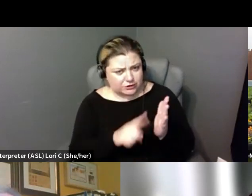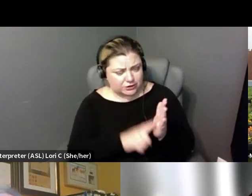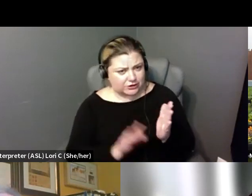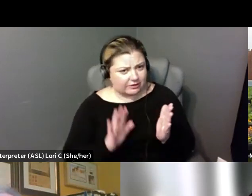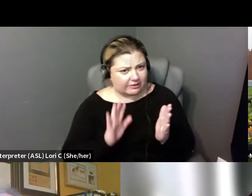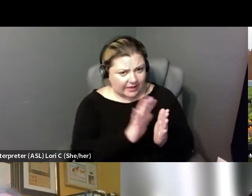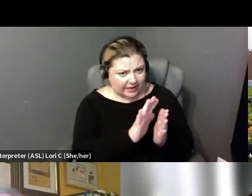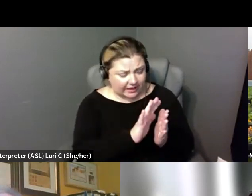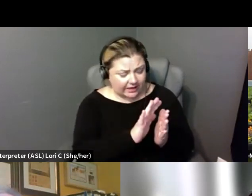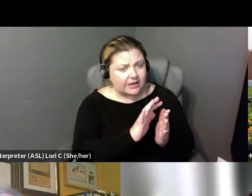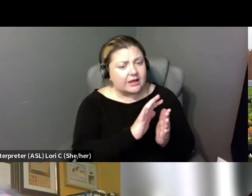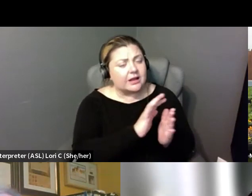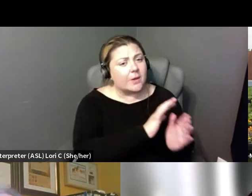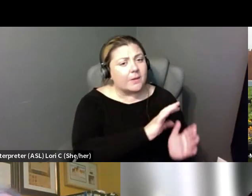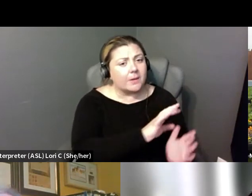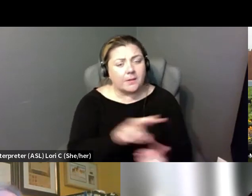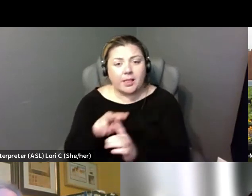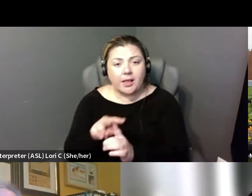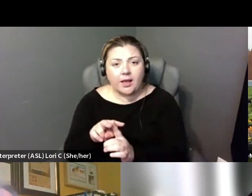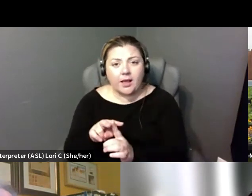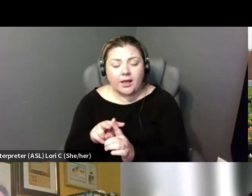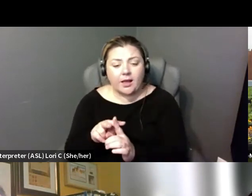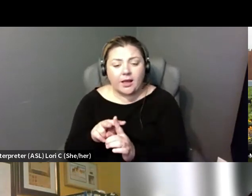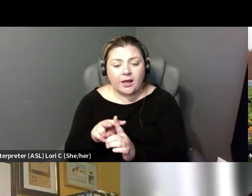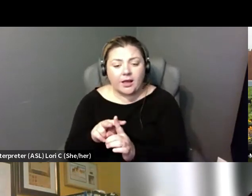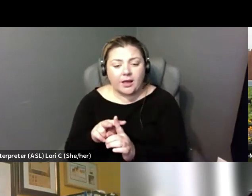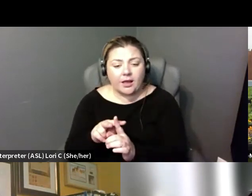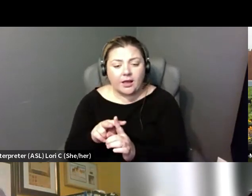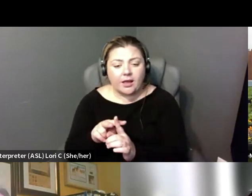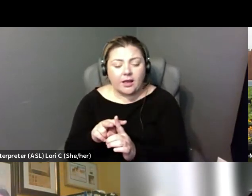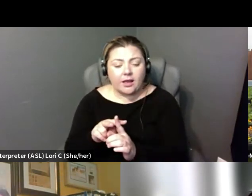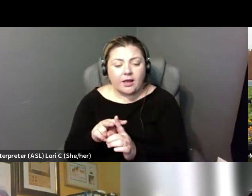apply to communities is useful? That's what I was saying.